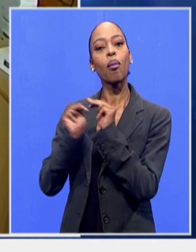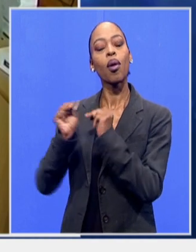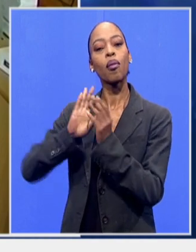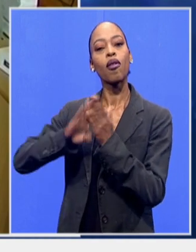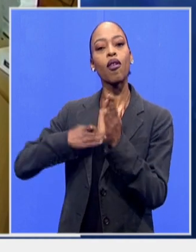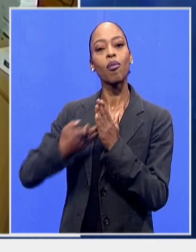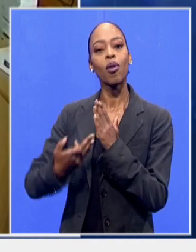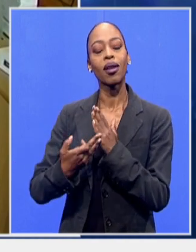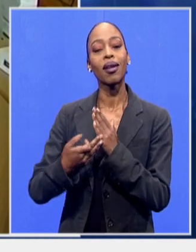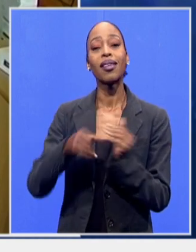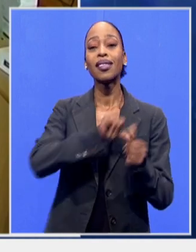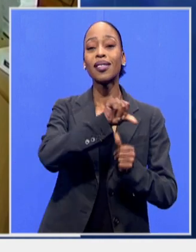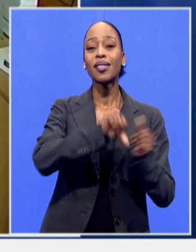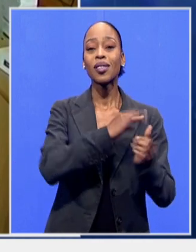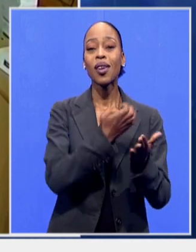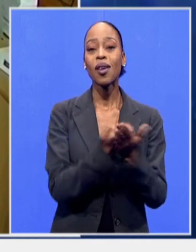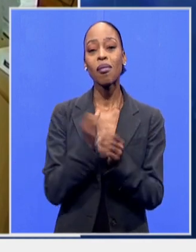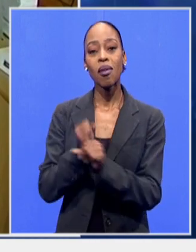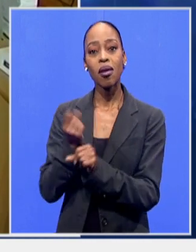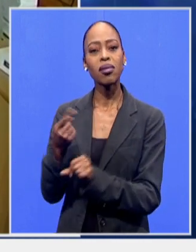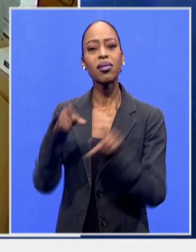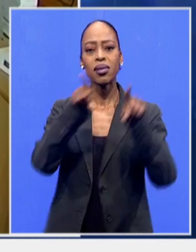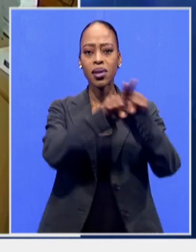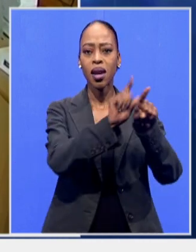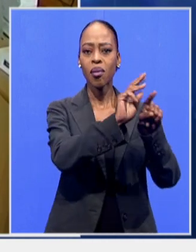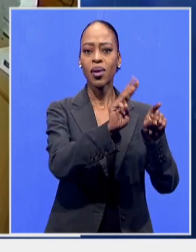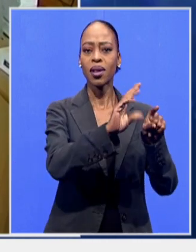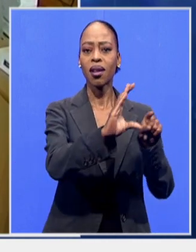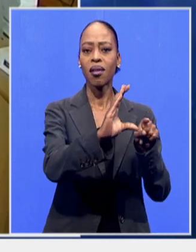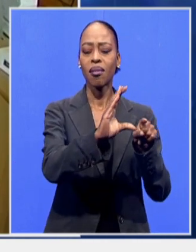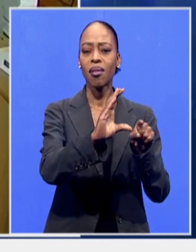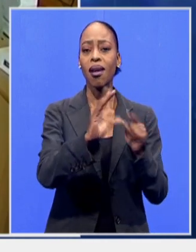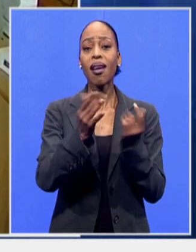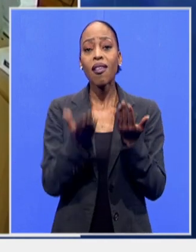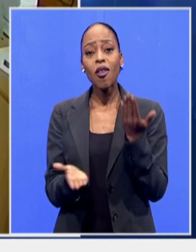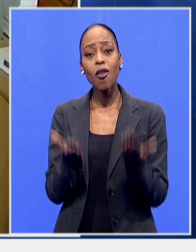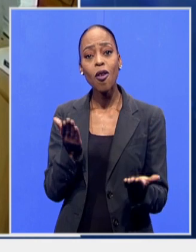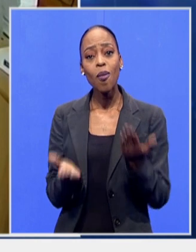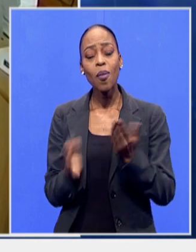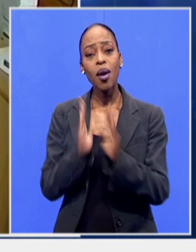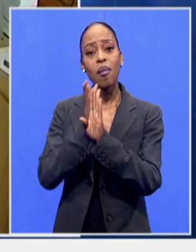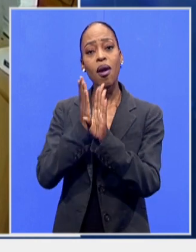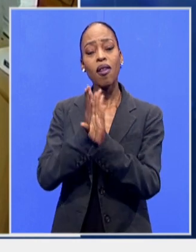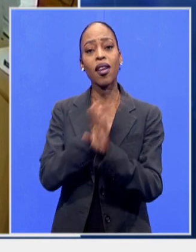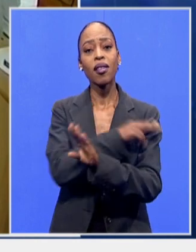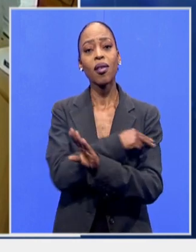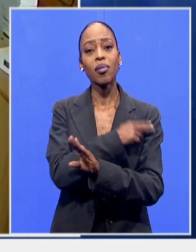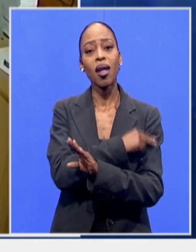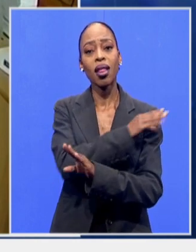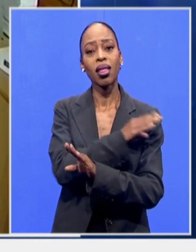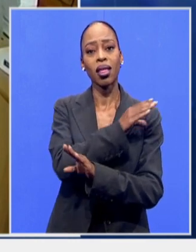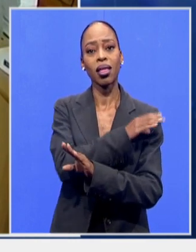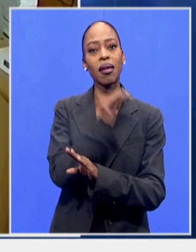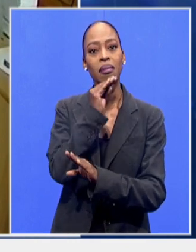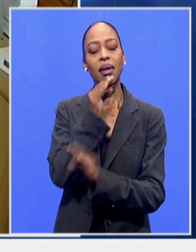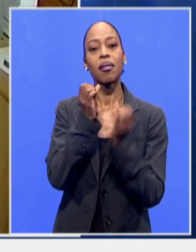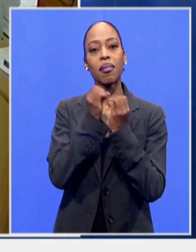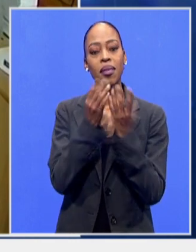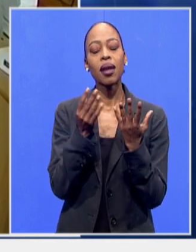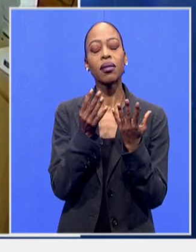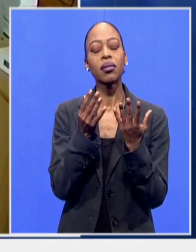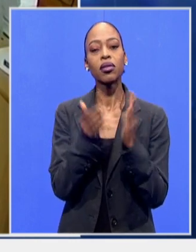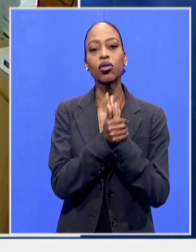The socioeconomics of Gauteng are very similar to the Western Cape. In comparison to the private sector, you're going to get quite a lot of that